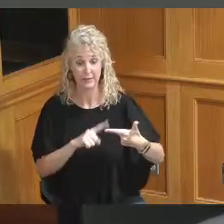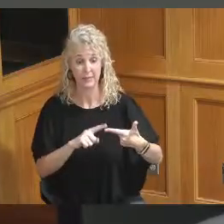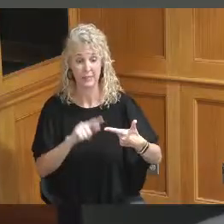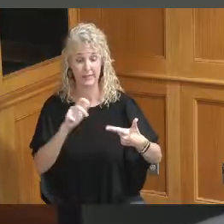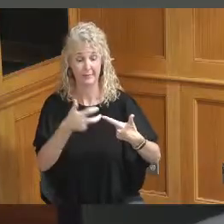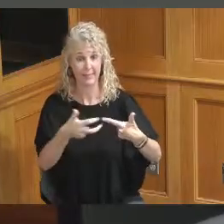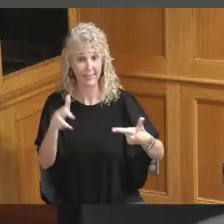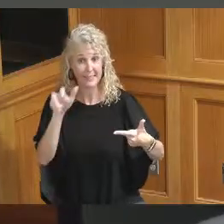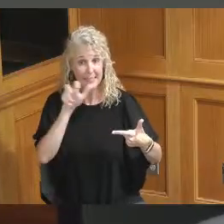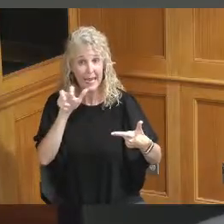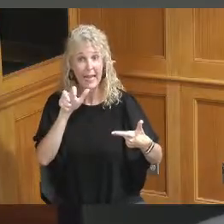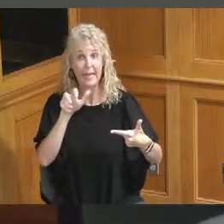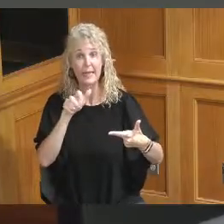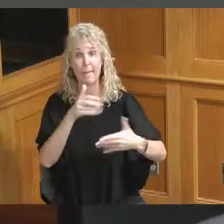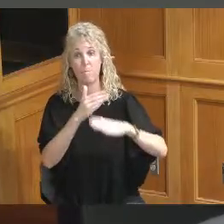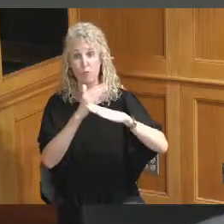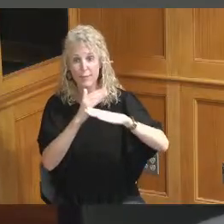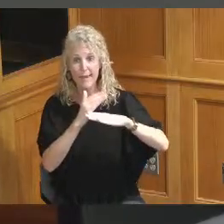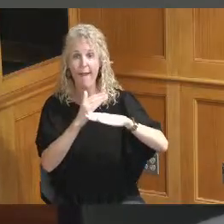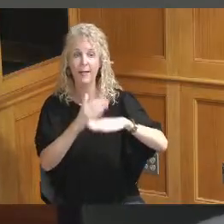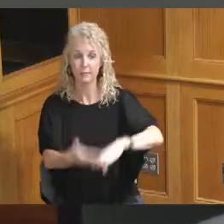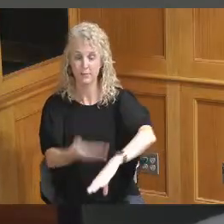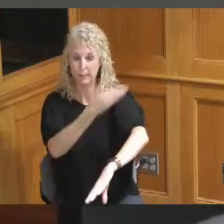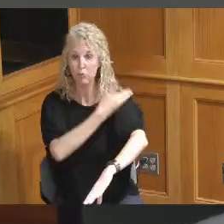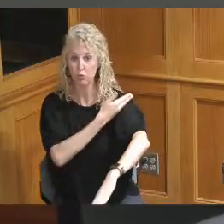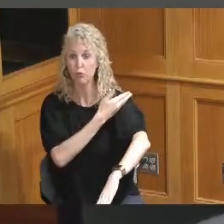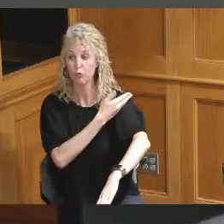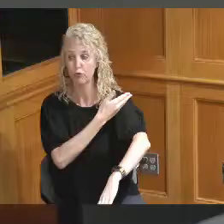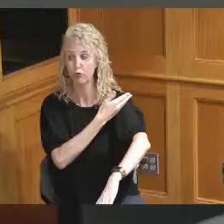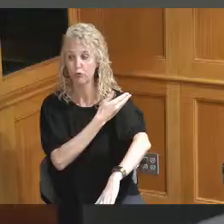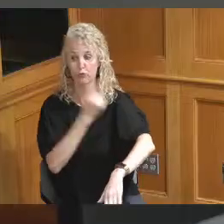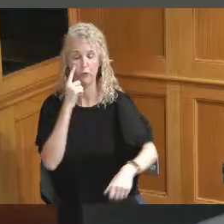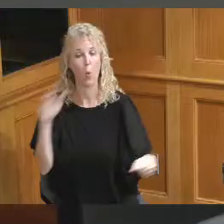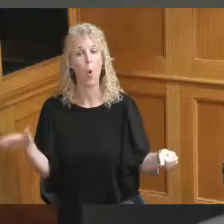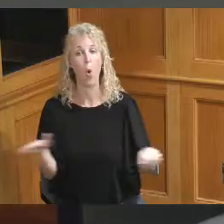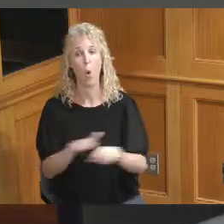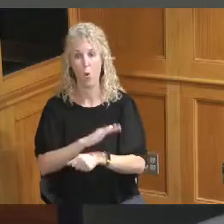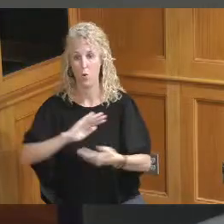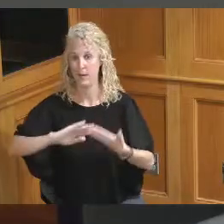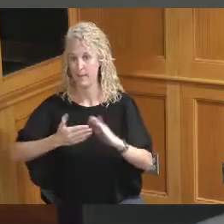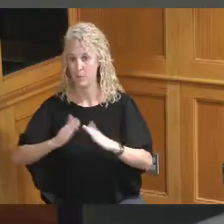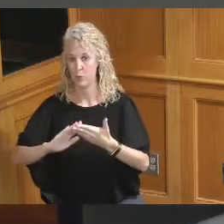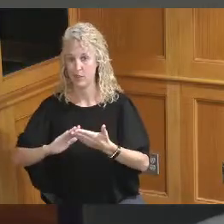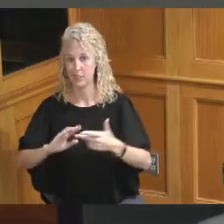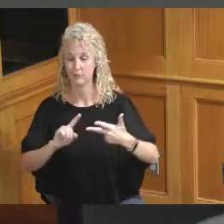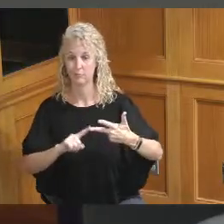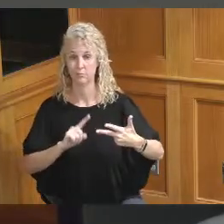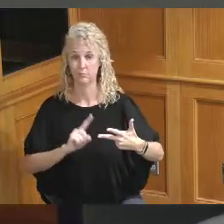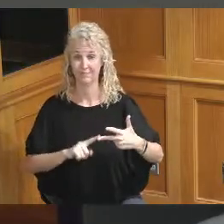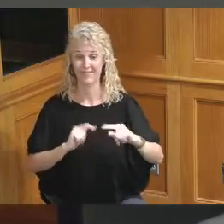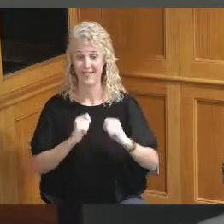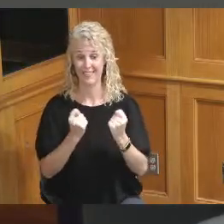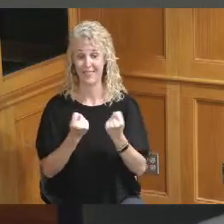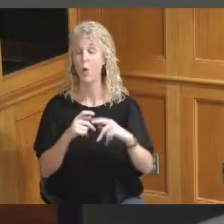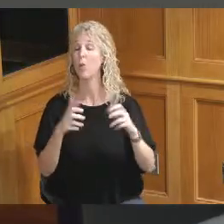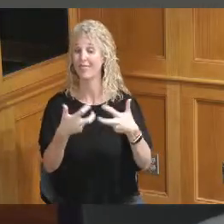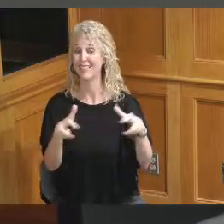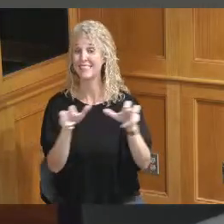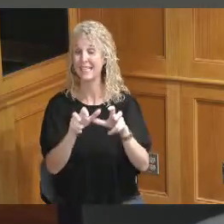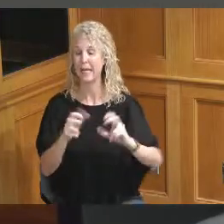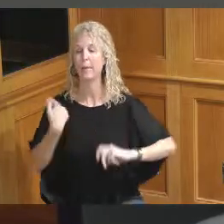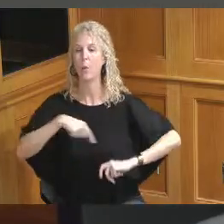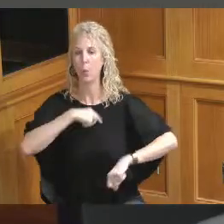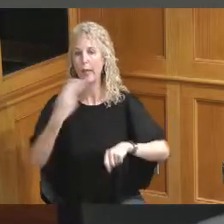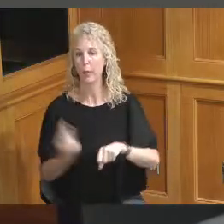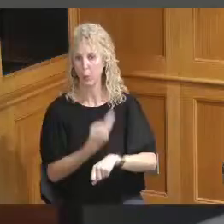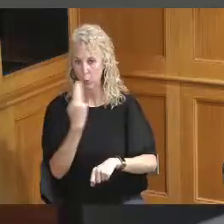stadium to ensure it remains a viable asset for the entire community, to improve the utilization of the stadium, to work with the